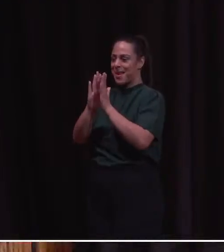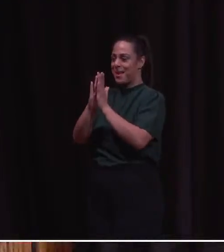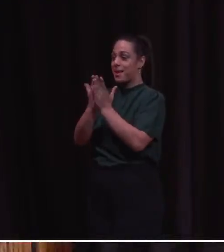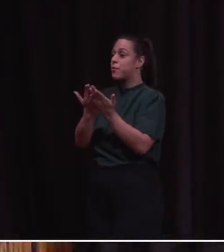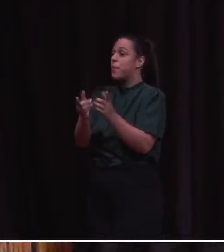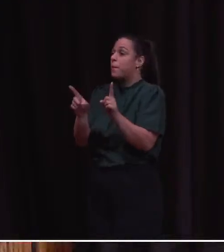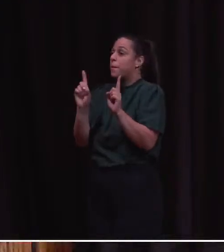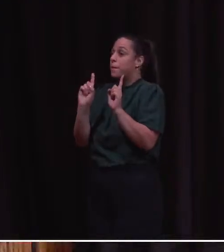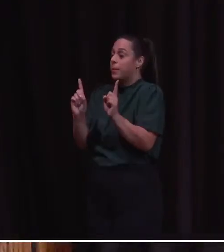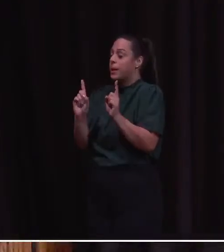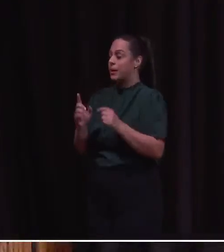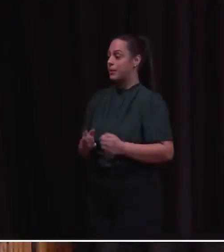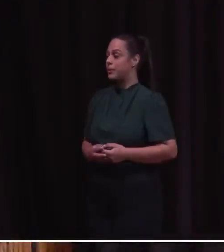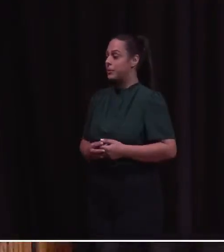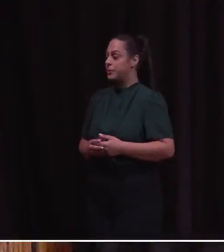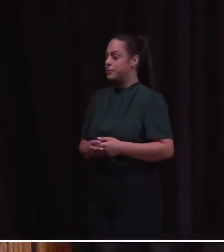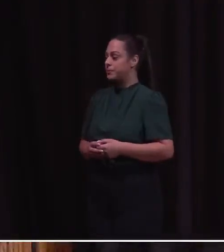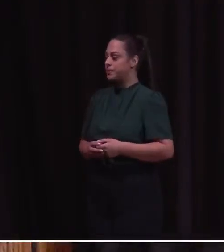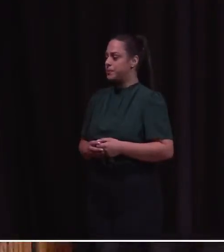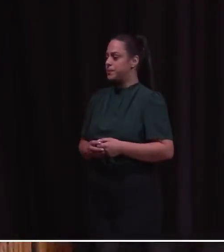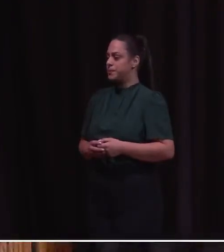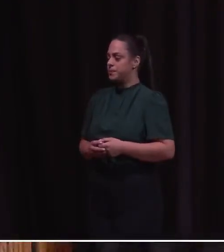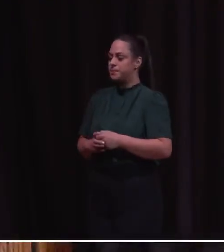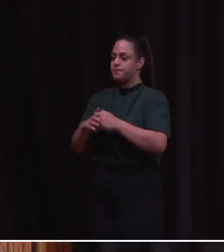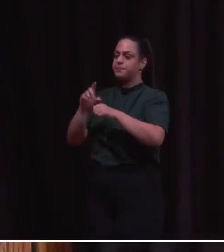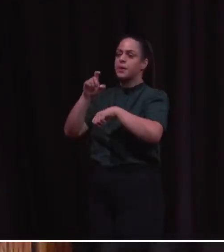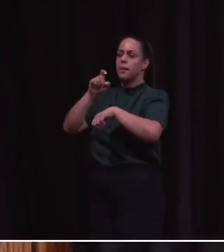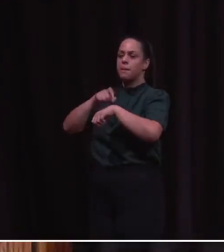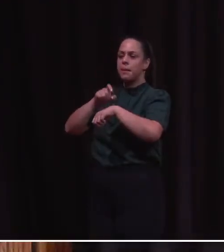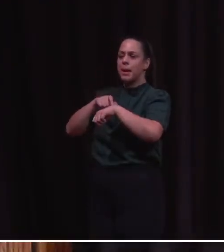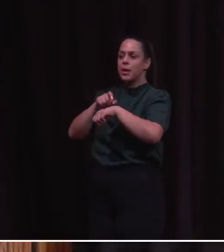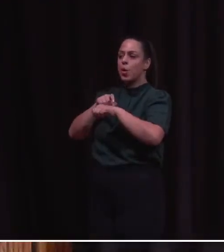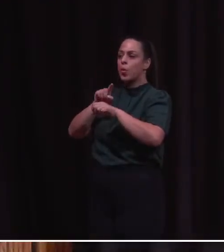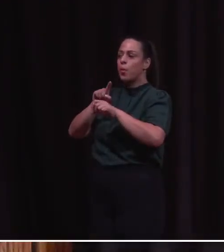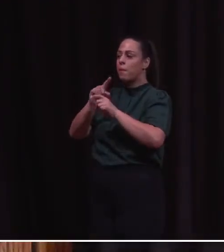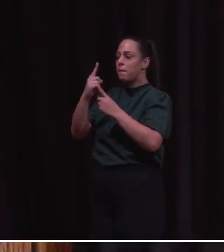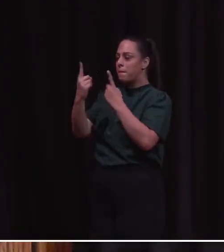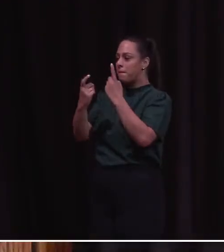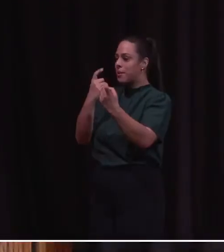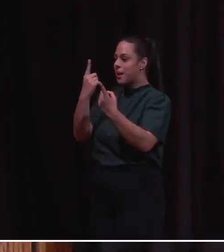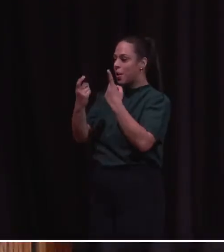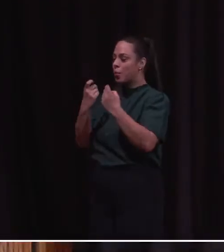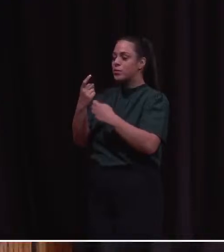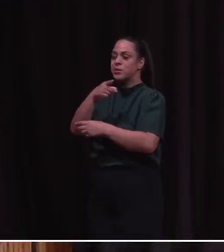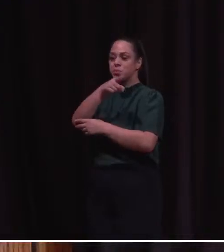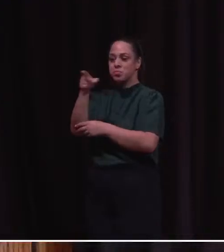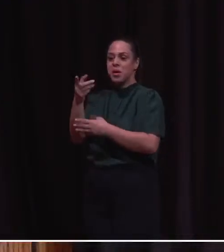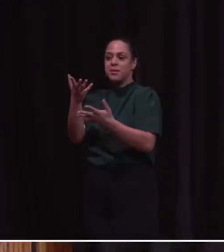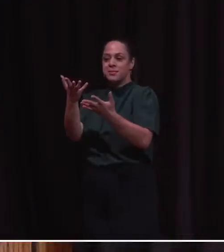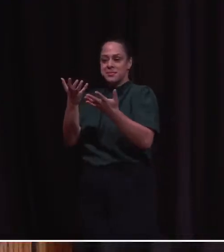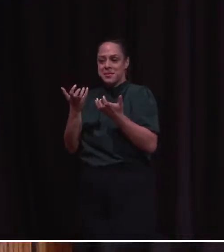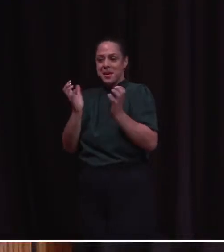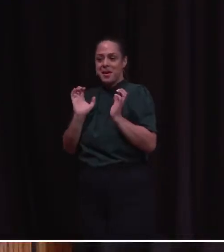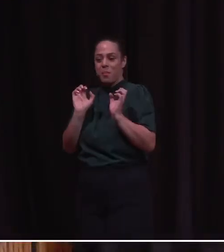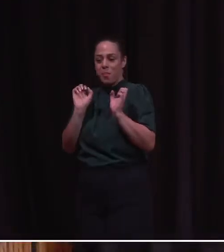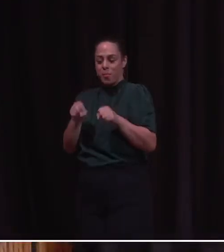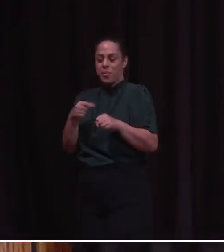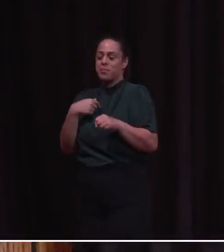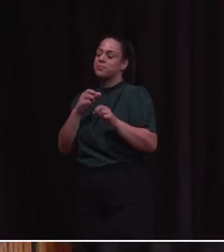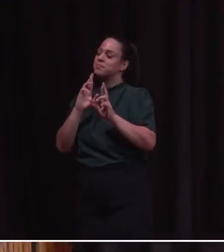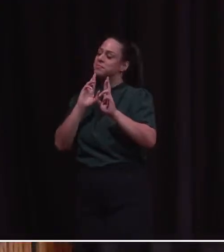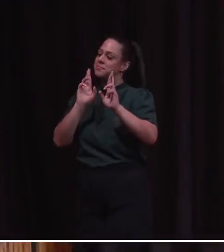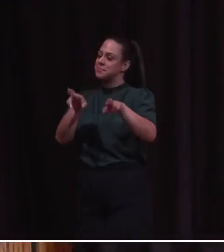if people want to hear about how I came about writing that book, I would be happy to. But right now, let me go to the next